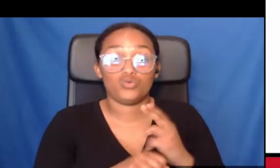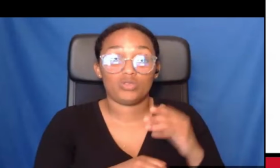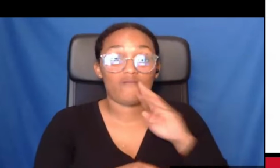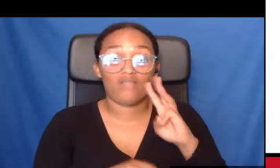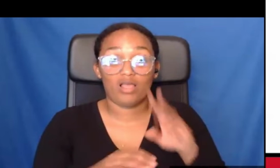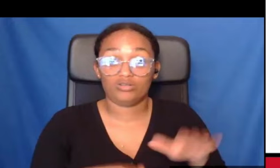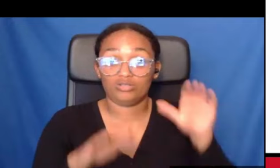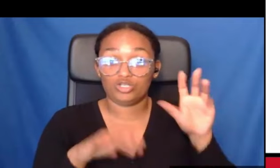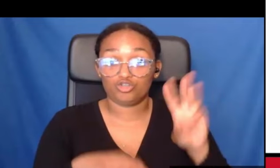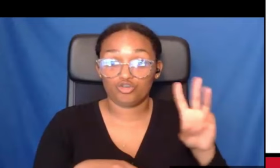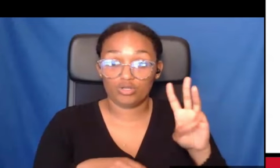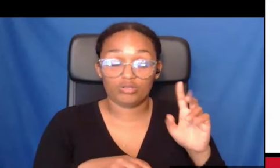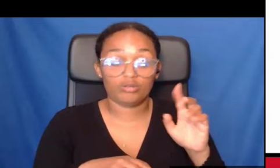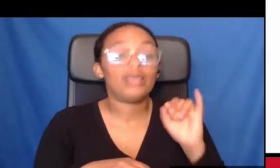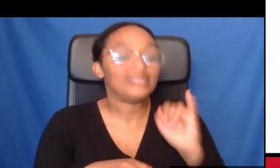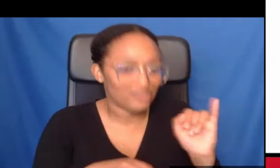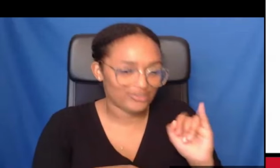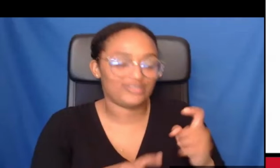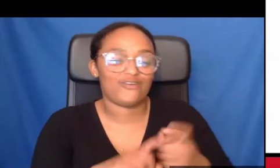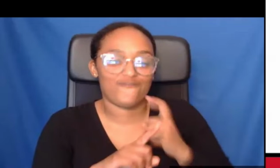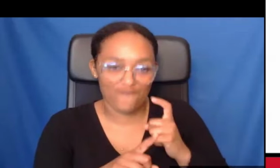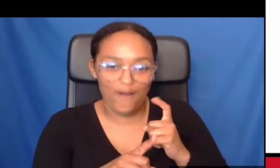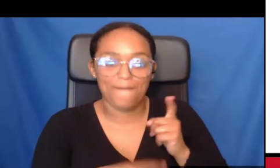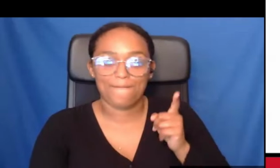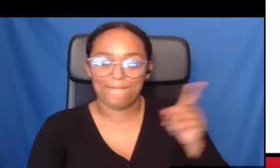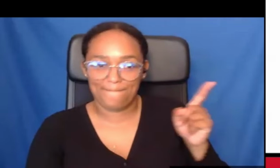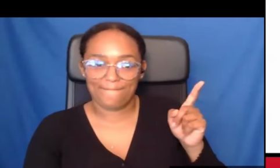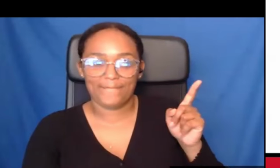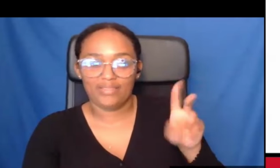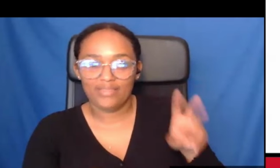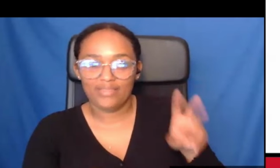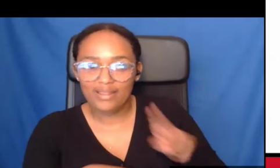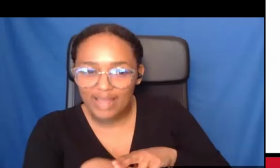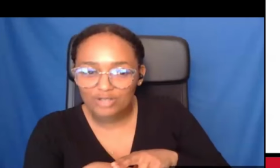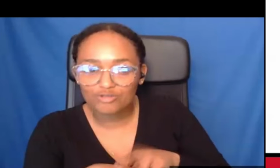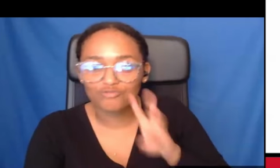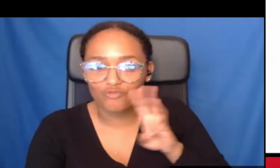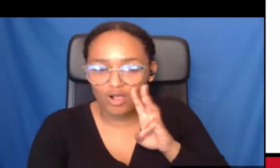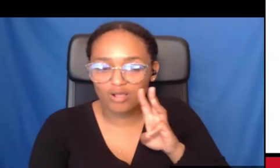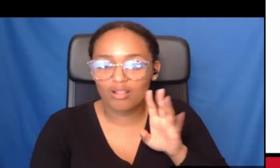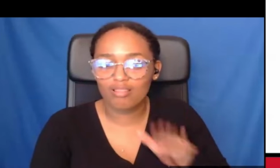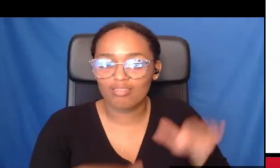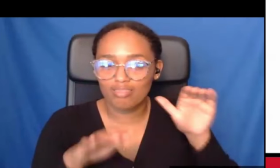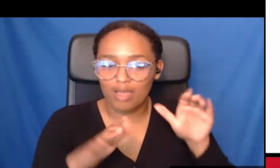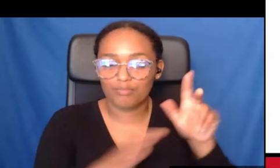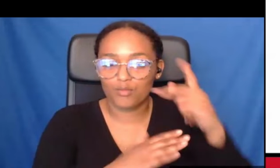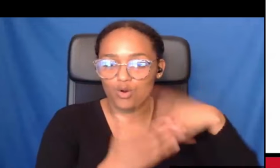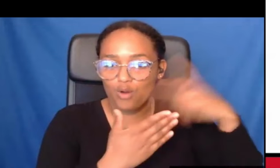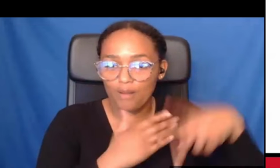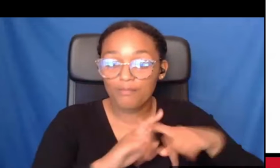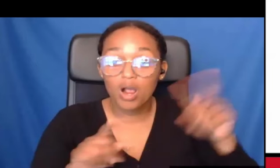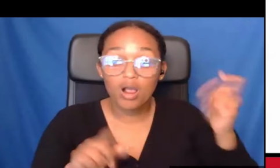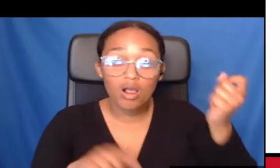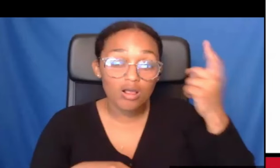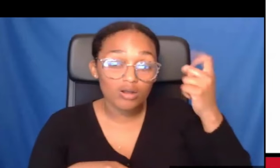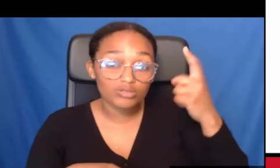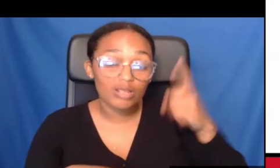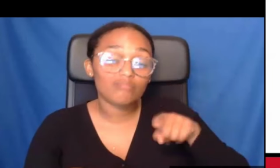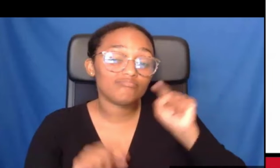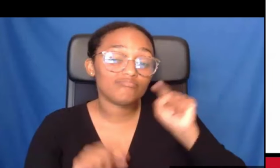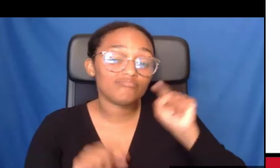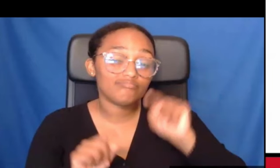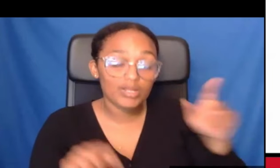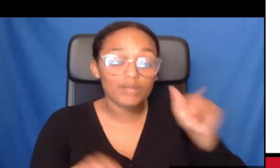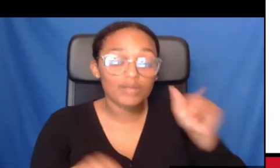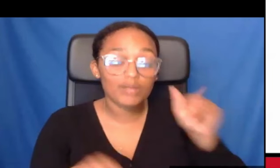commercial property is $500,000. However, there are private companies out there that can write you more coverage in